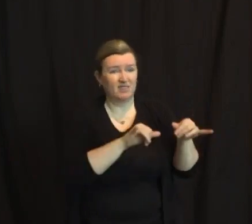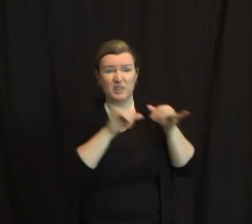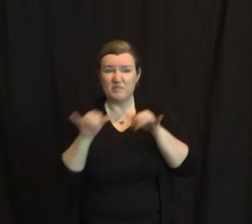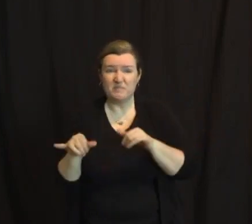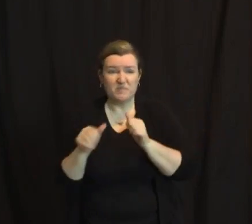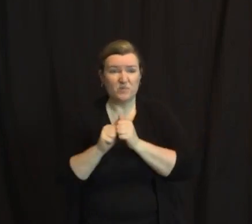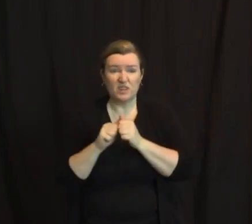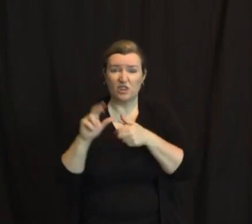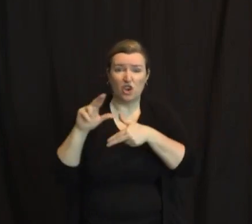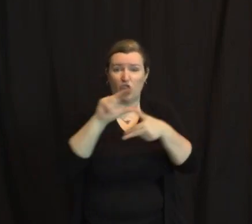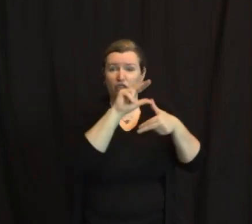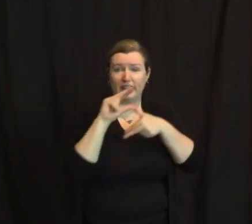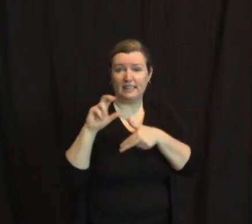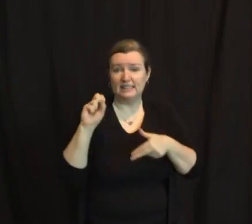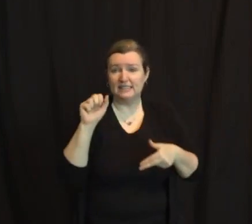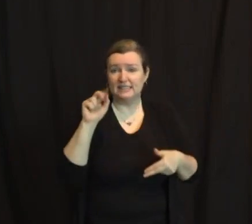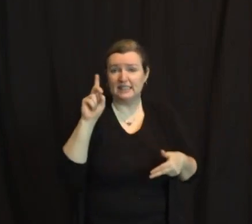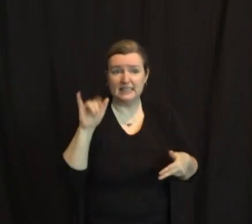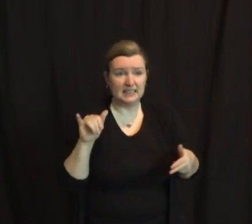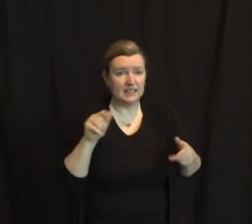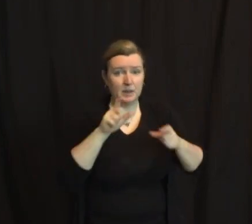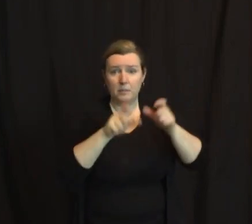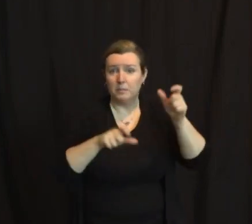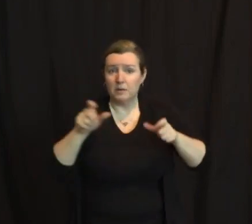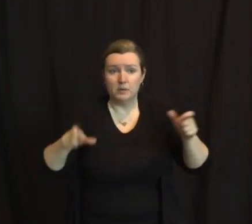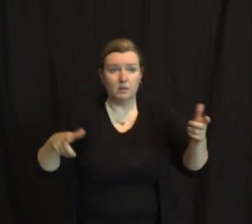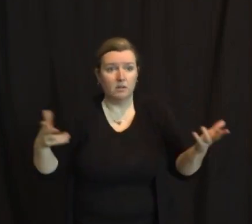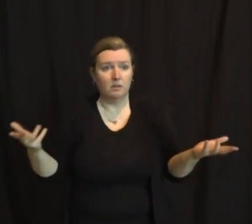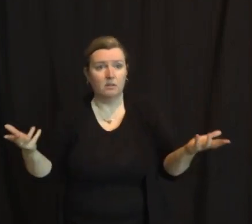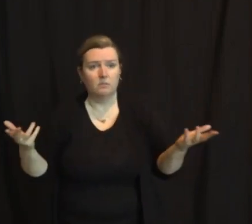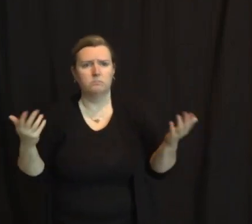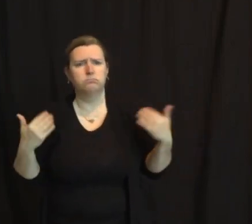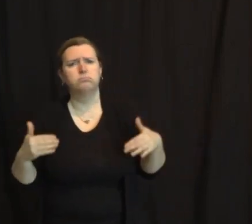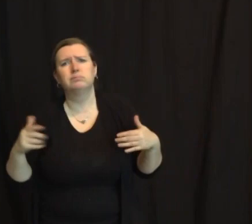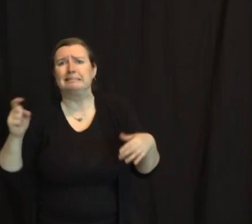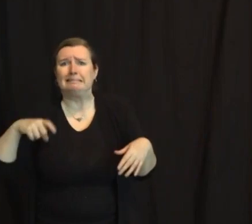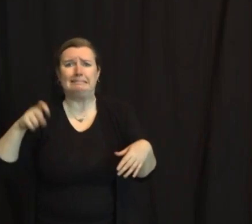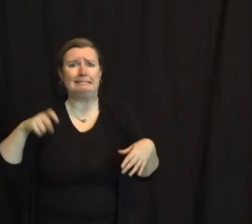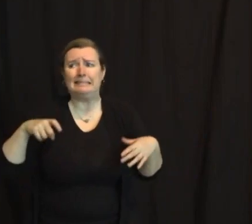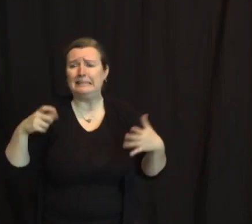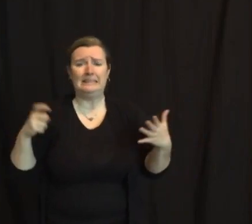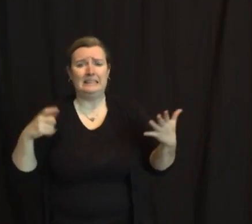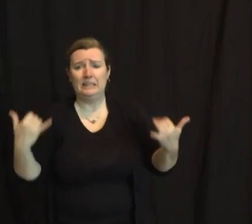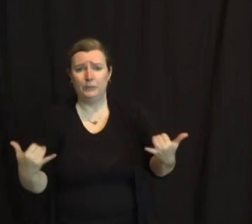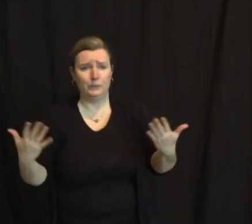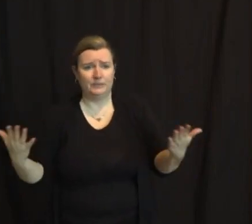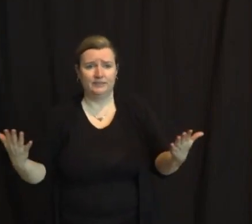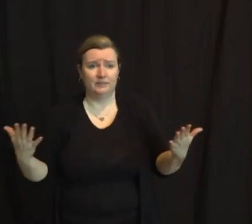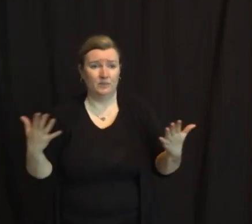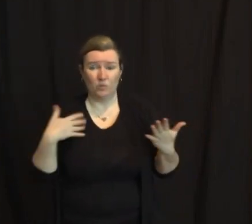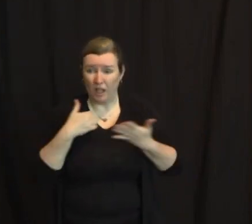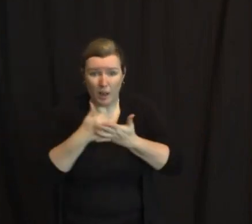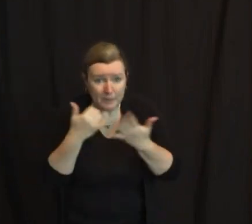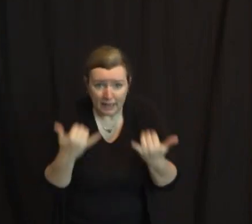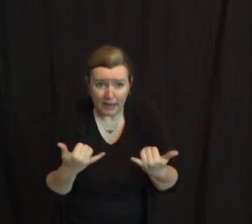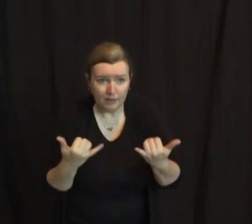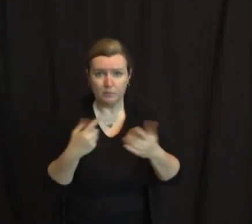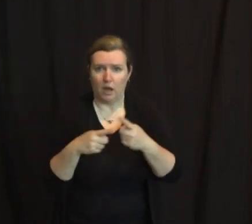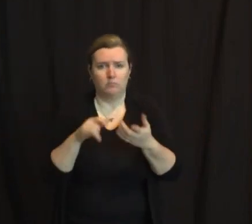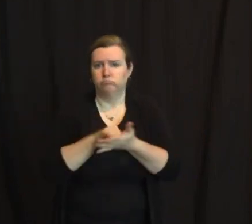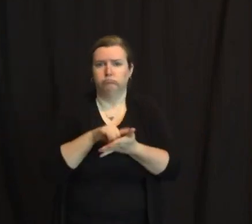of those, all you want to do is to cure them right away and to get them benefits right away. And it's just not possible when you have a load of 1